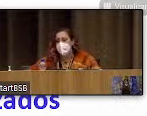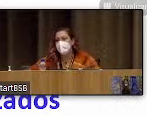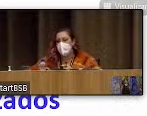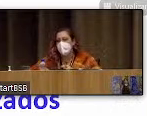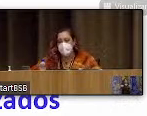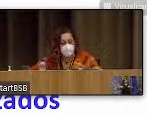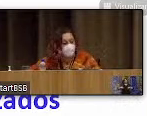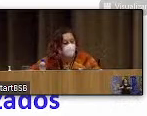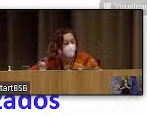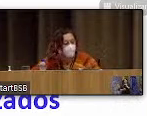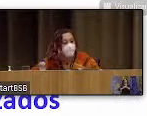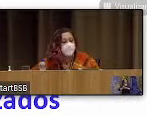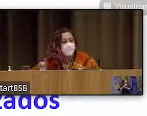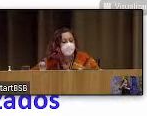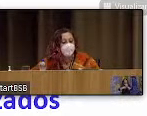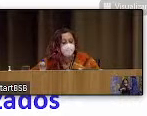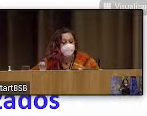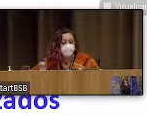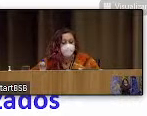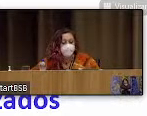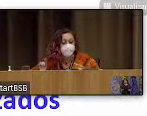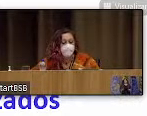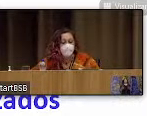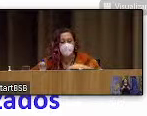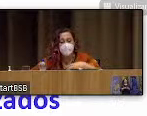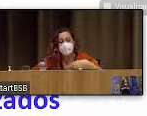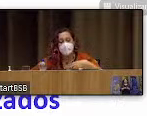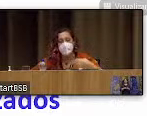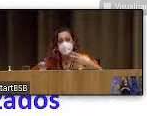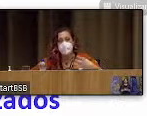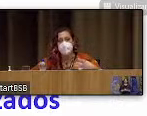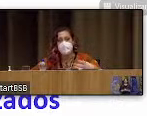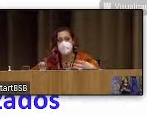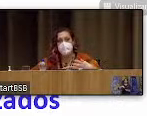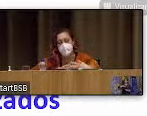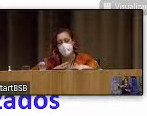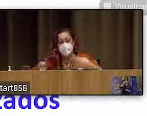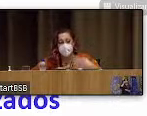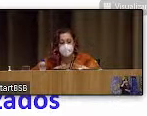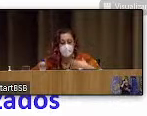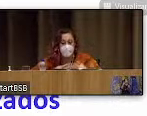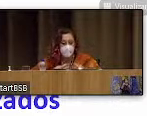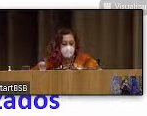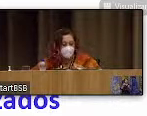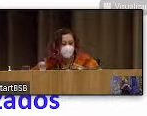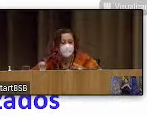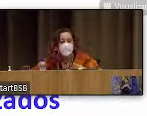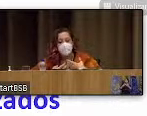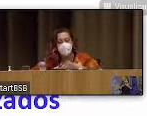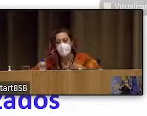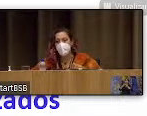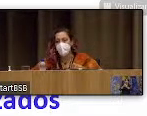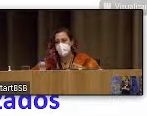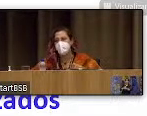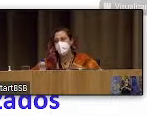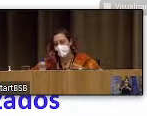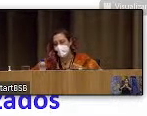standardization of the red cap for the study. and we tried